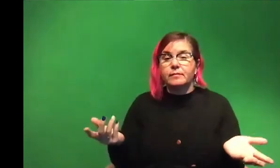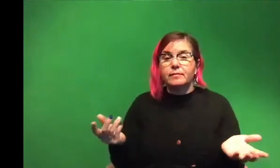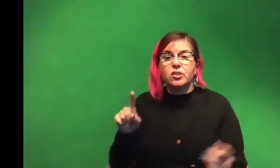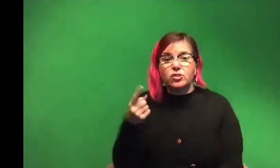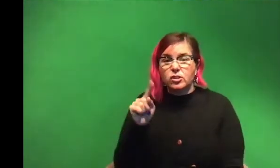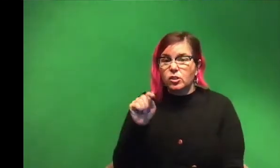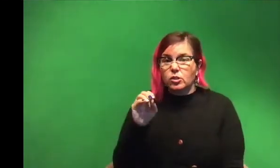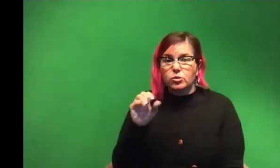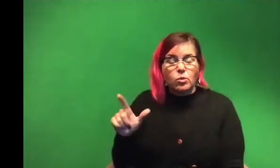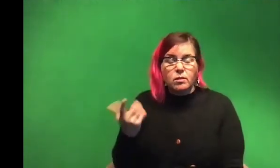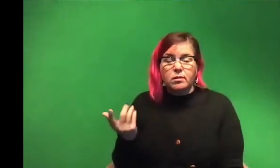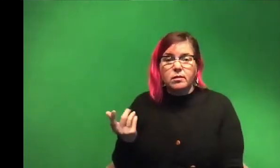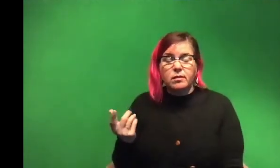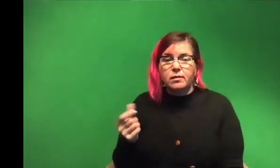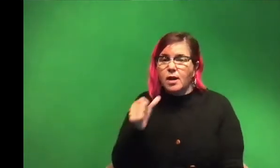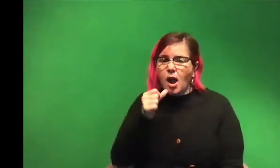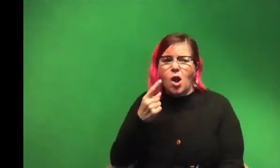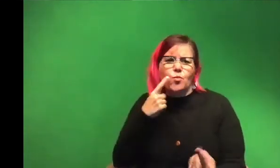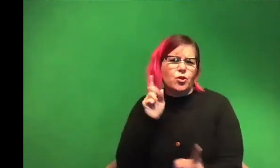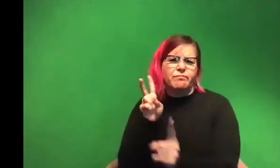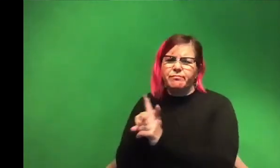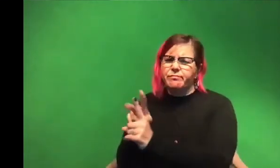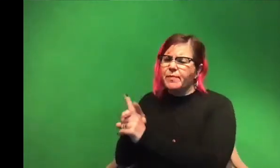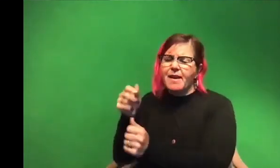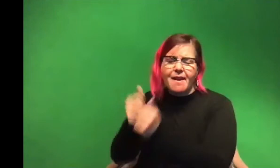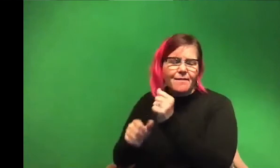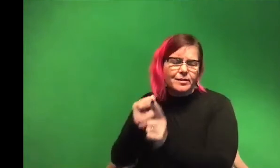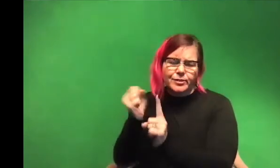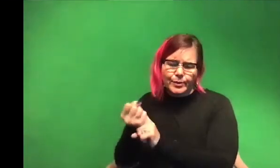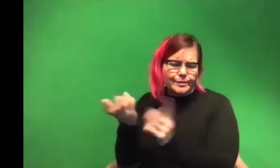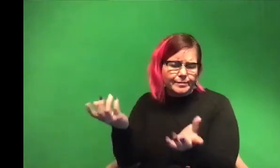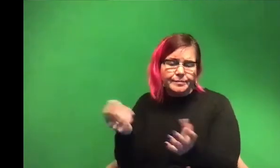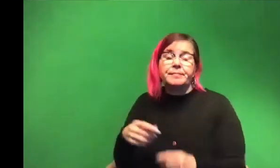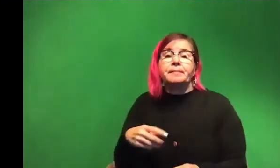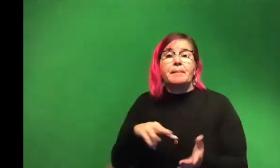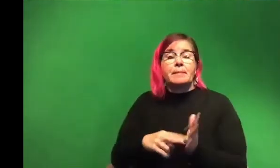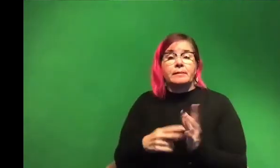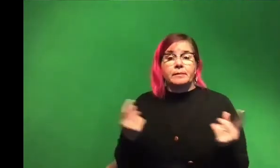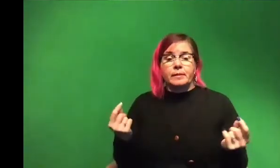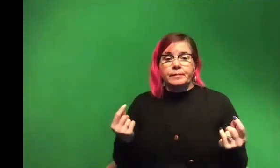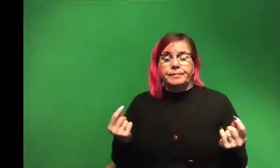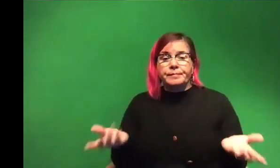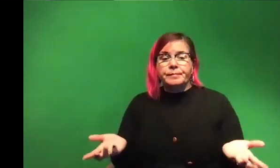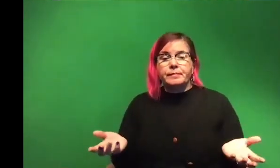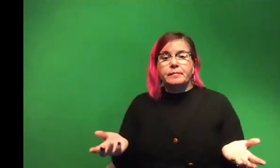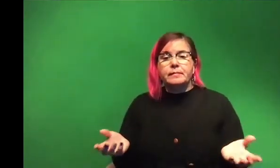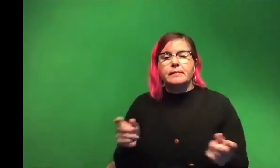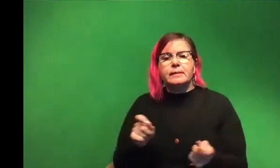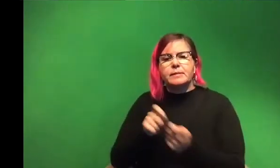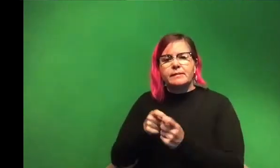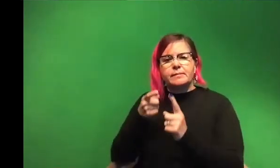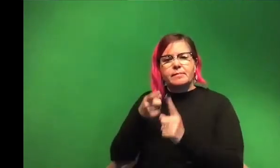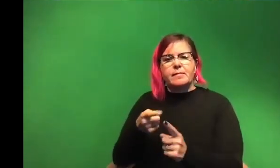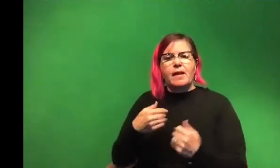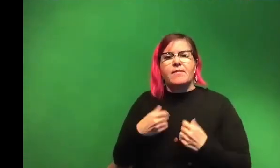so it's not going to work for every situation, right? Hmm. What that means for us is that specifically, I've had a lot of